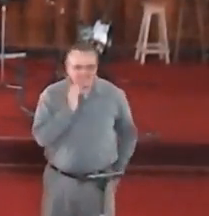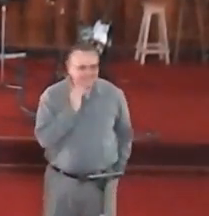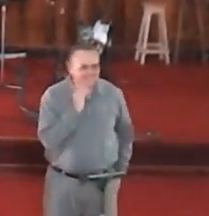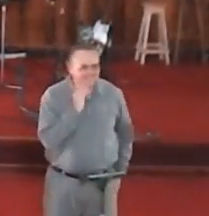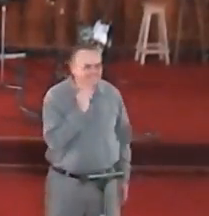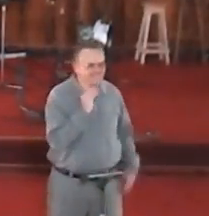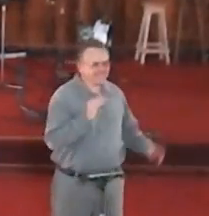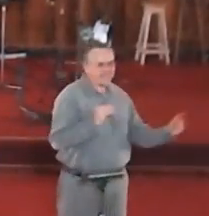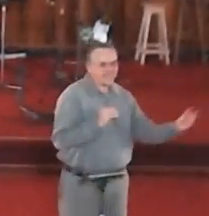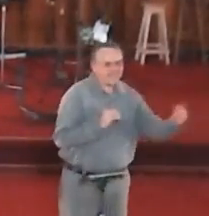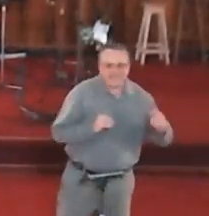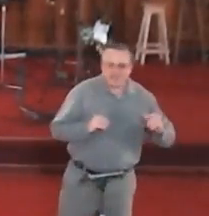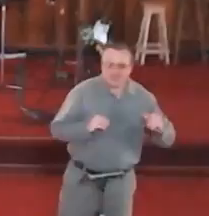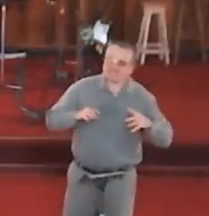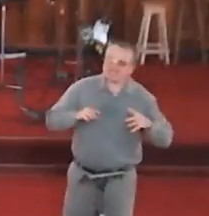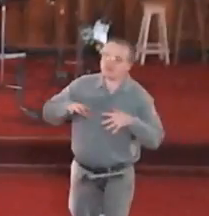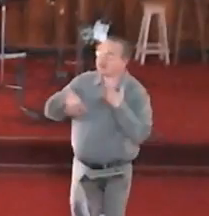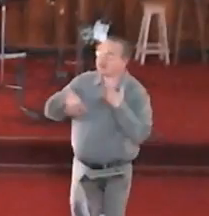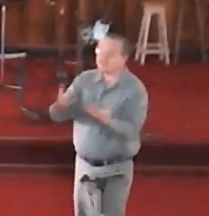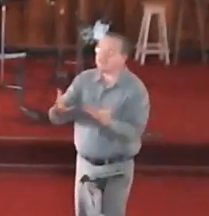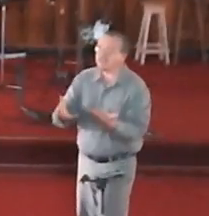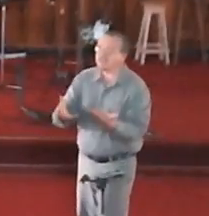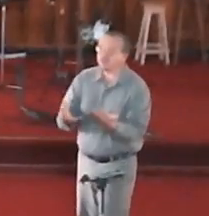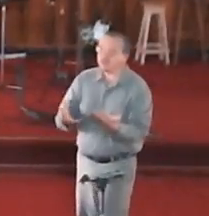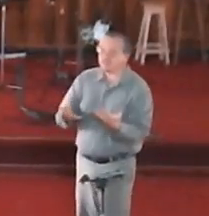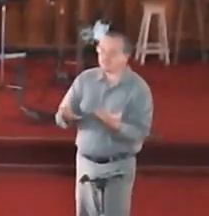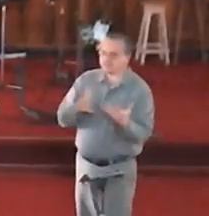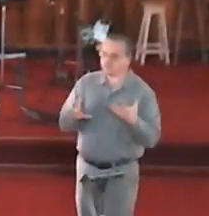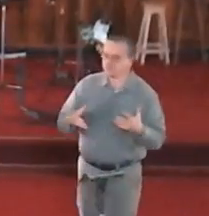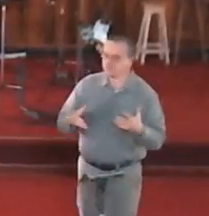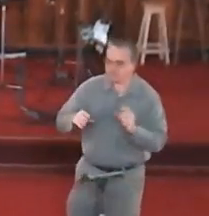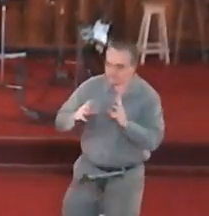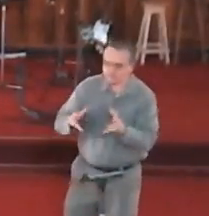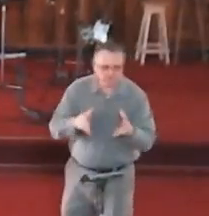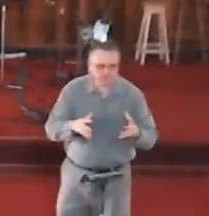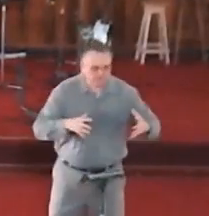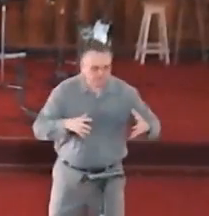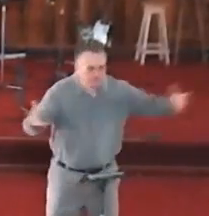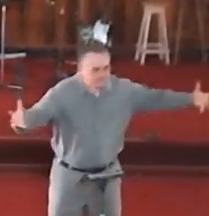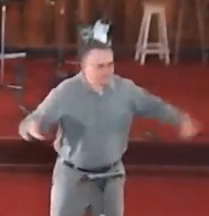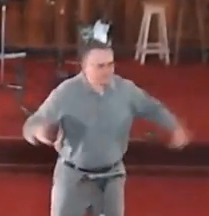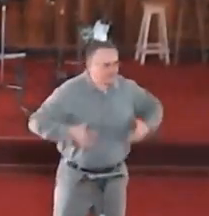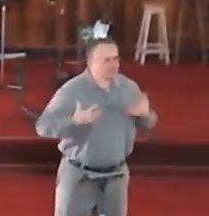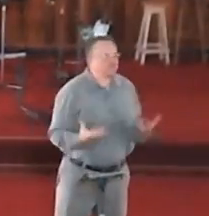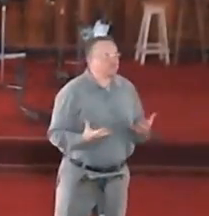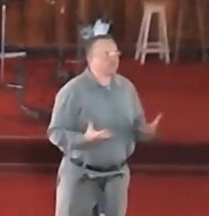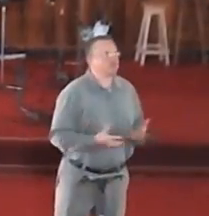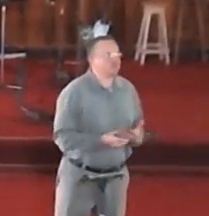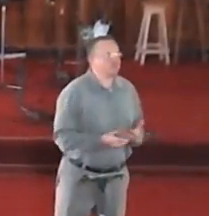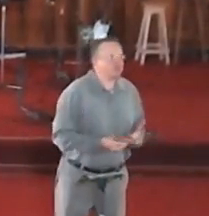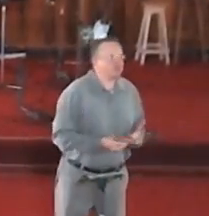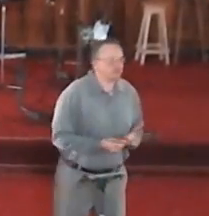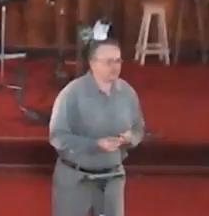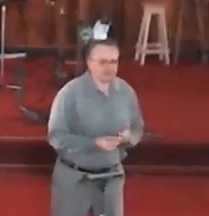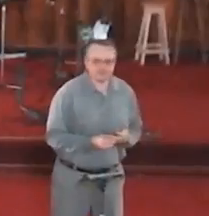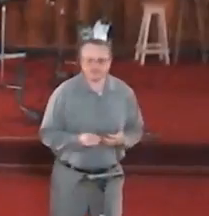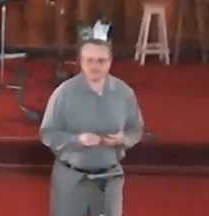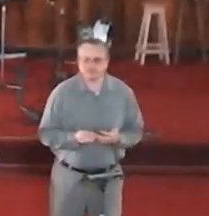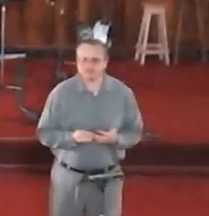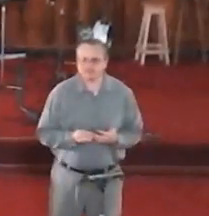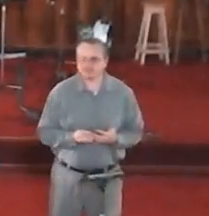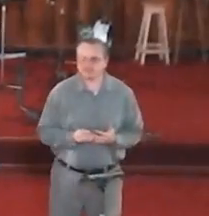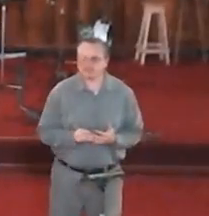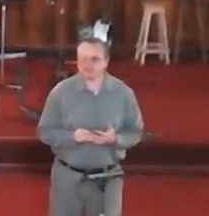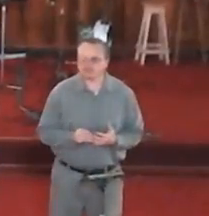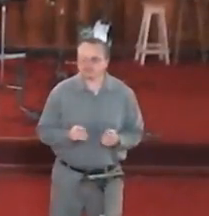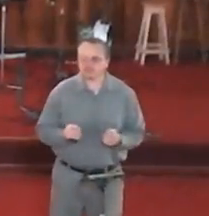Christs, uh-huh. Yeah, those little Christs. Ya ahora hoy día no lo es despectivo, es que somos cristianos y uno está orgulloso de eso. It's not an